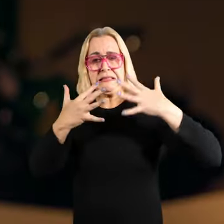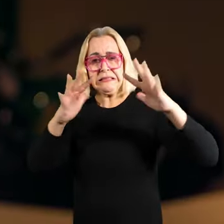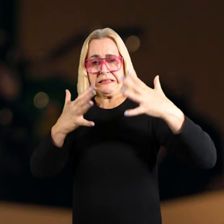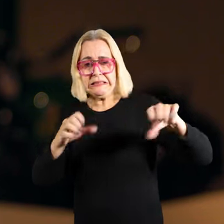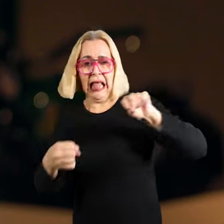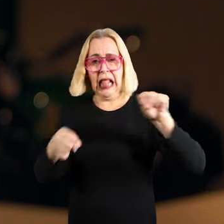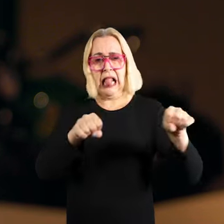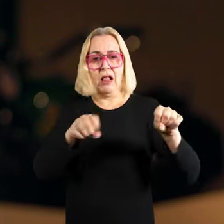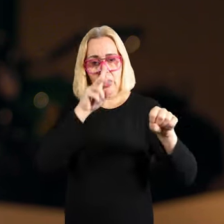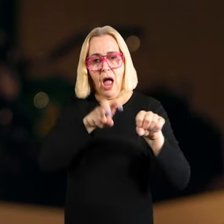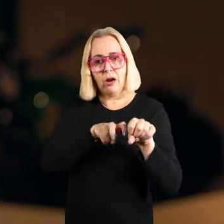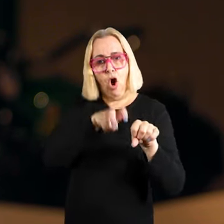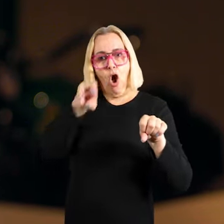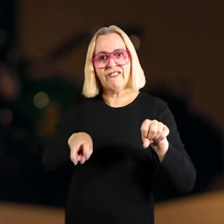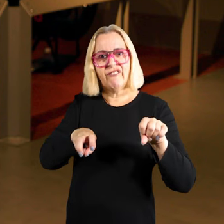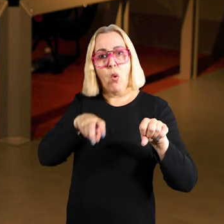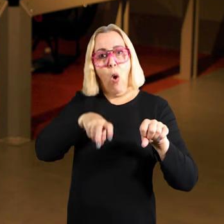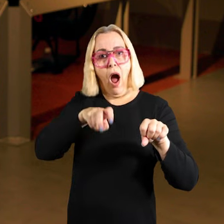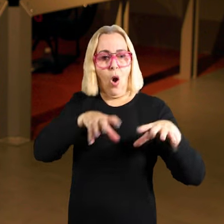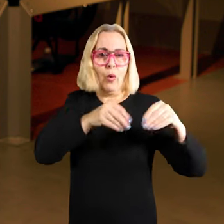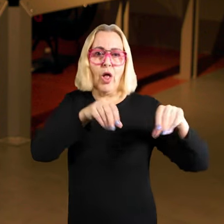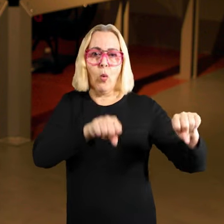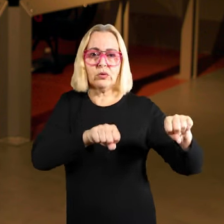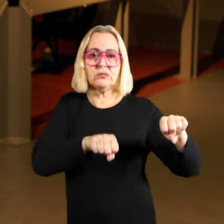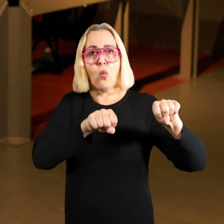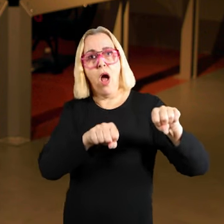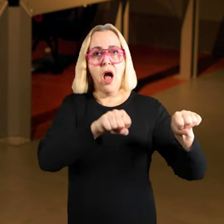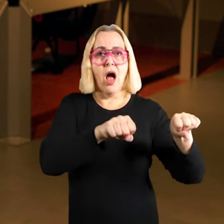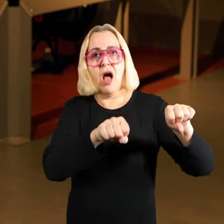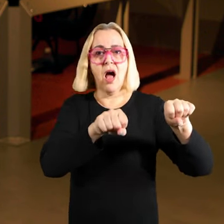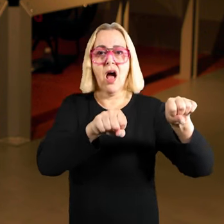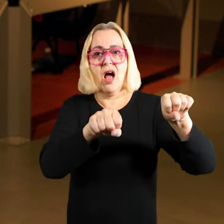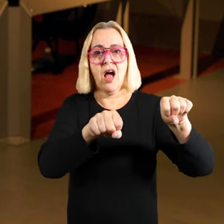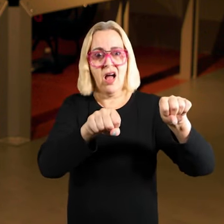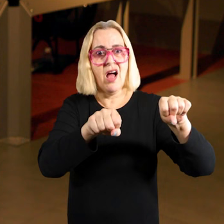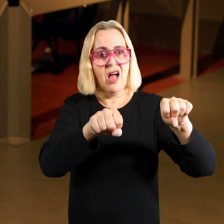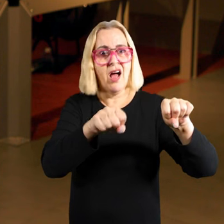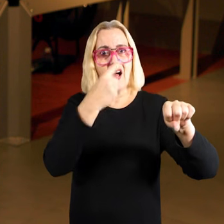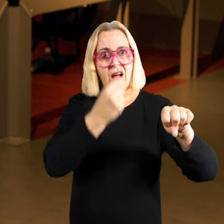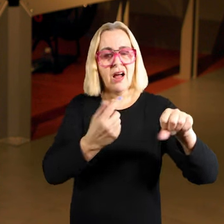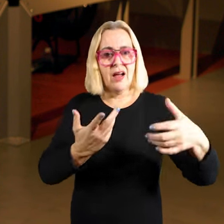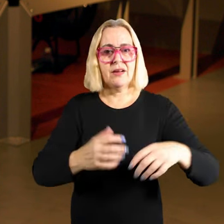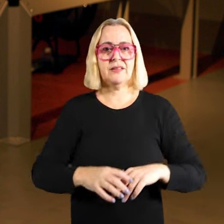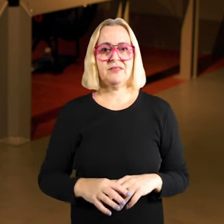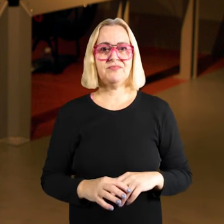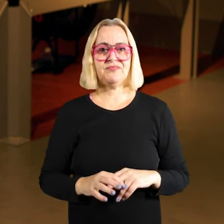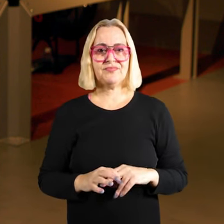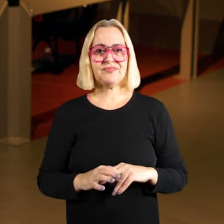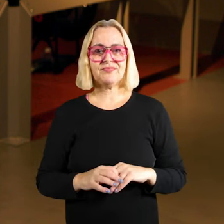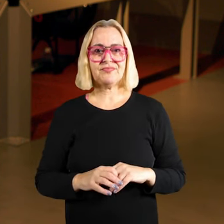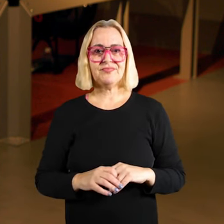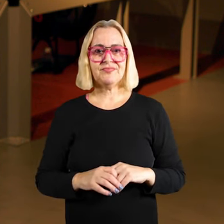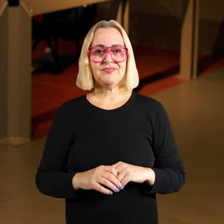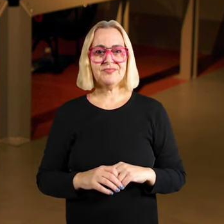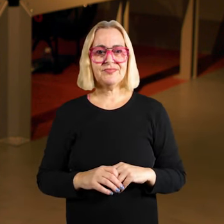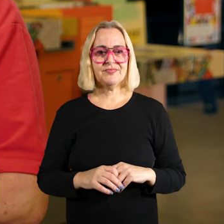be governed as well to 30 miles. They didn't want them to go any faster than that. So if you're going uphill on a windy day, you can more or less get off and